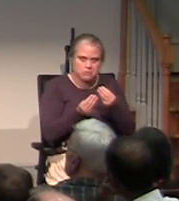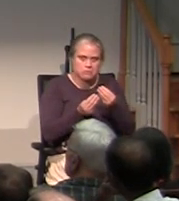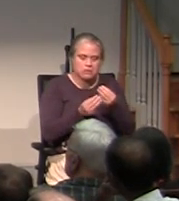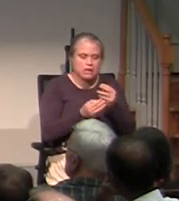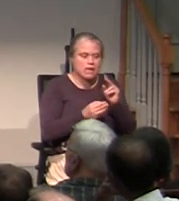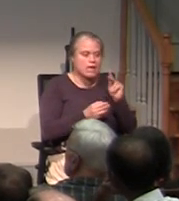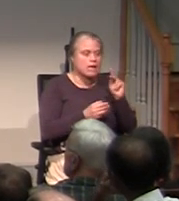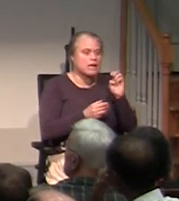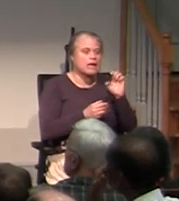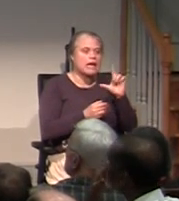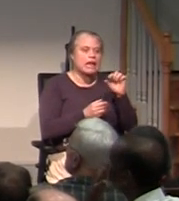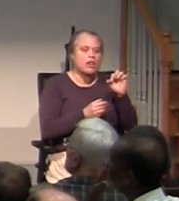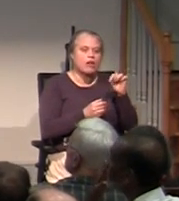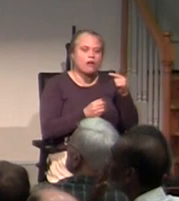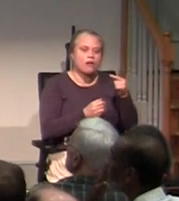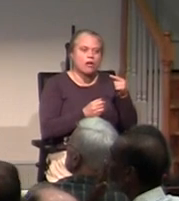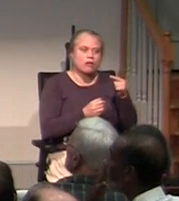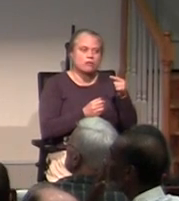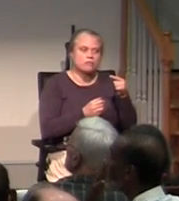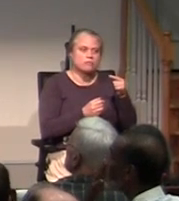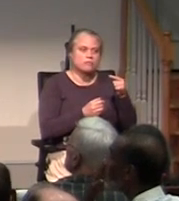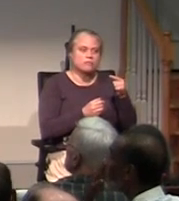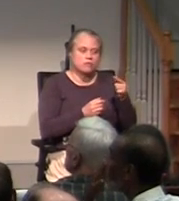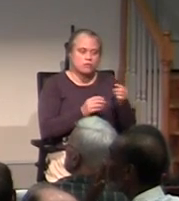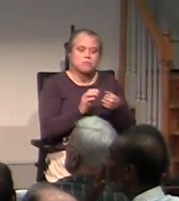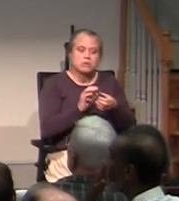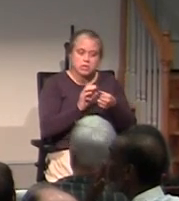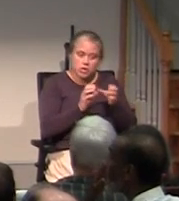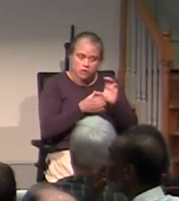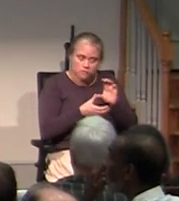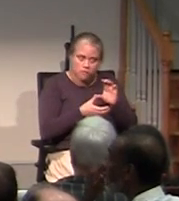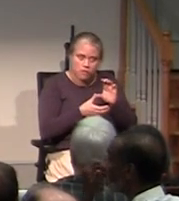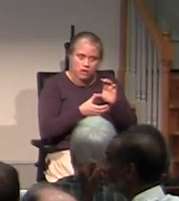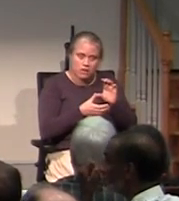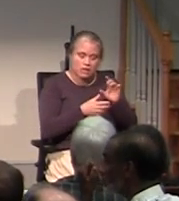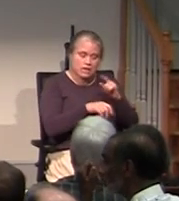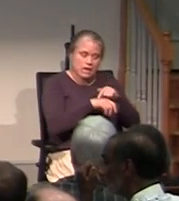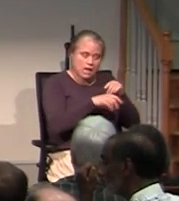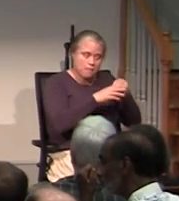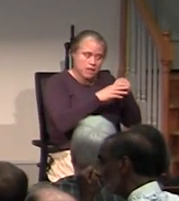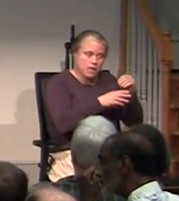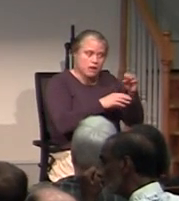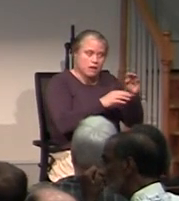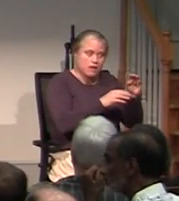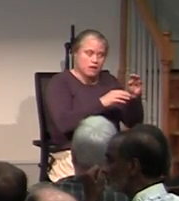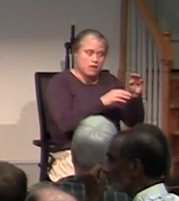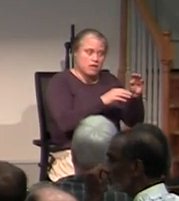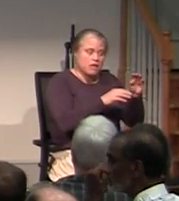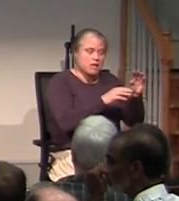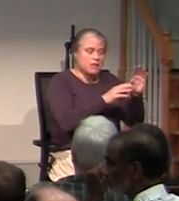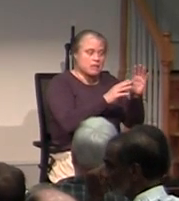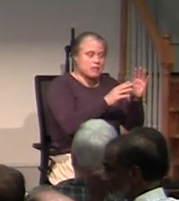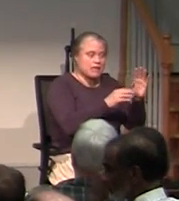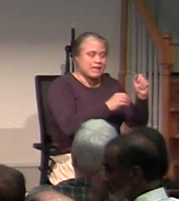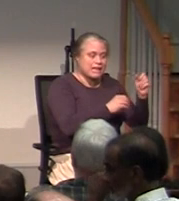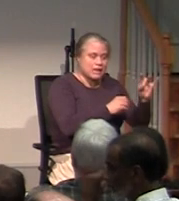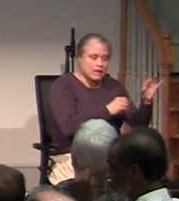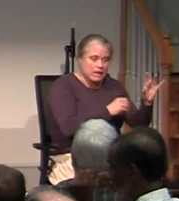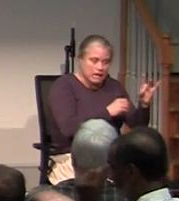Kellogg was, among others, was converted at Minneapolis. Ellen White said that he was converted, and we knew he was